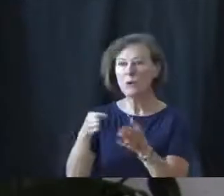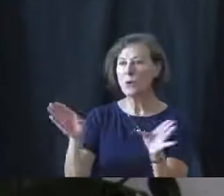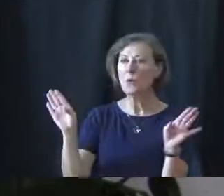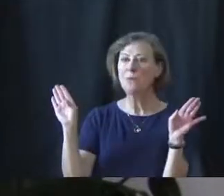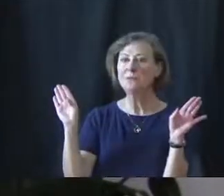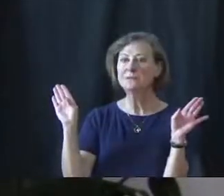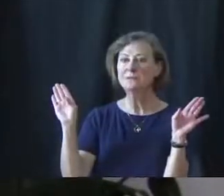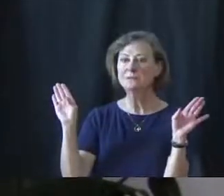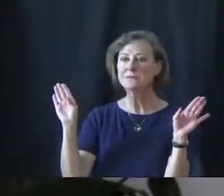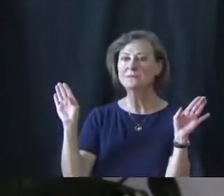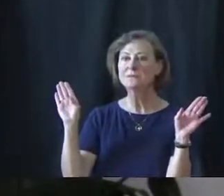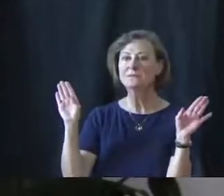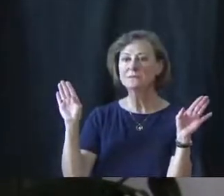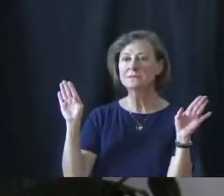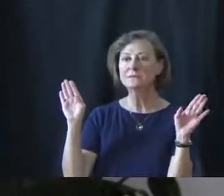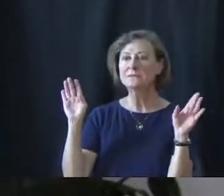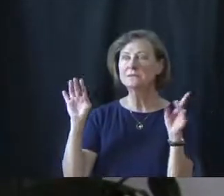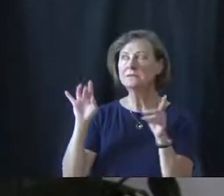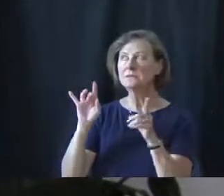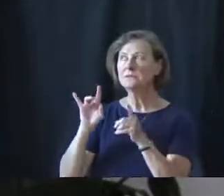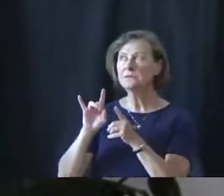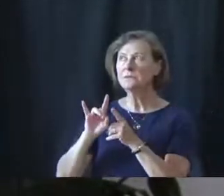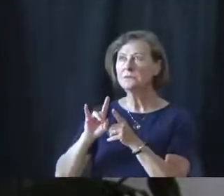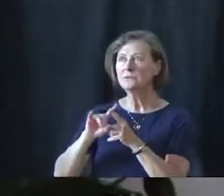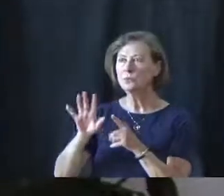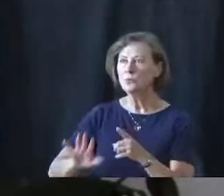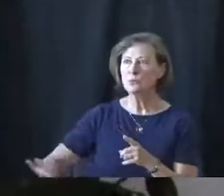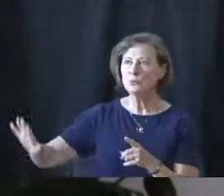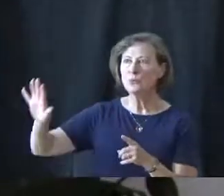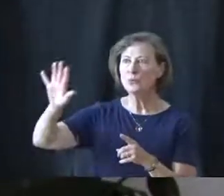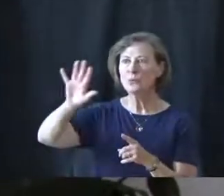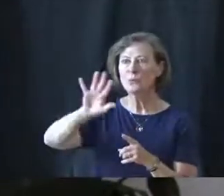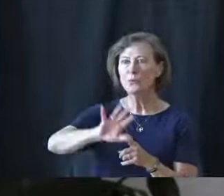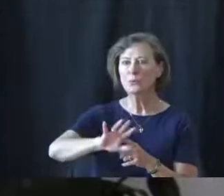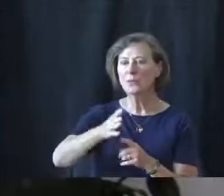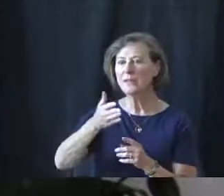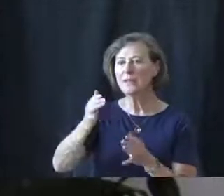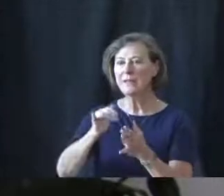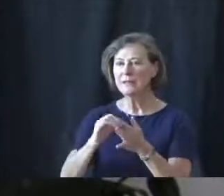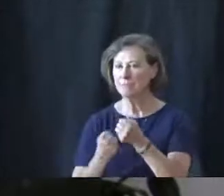the forces that create and uphold life.